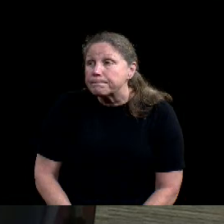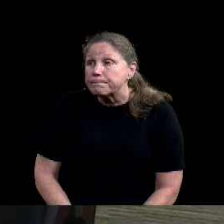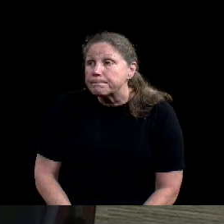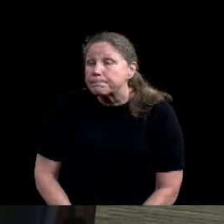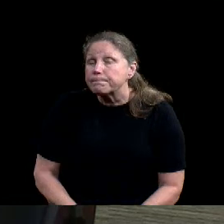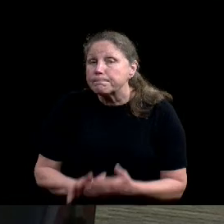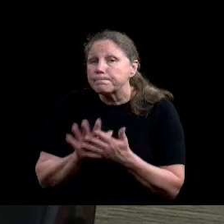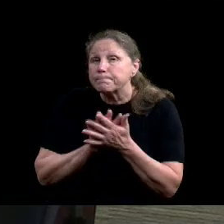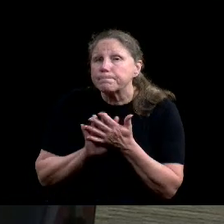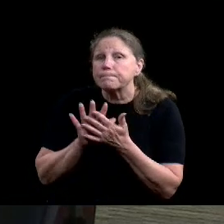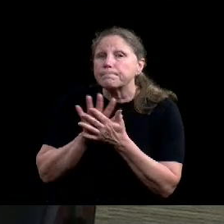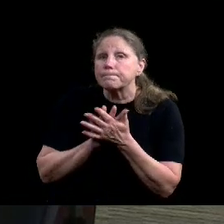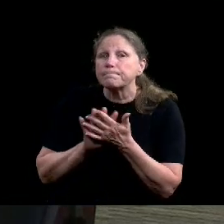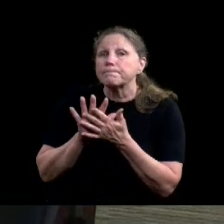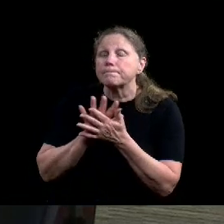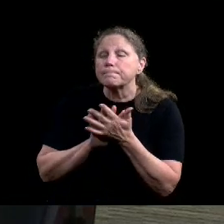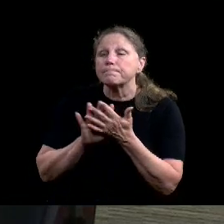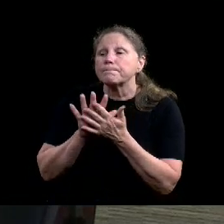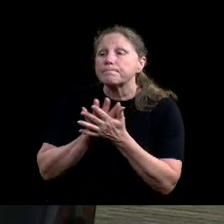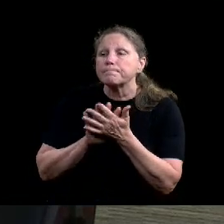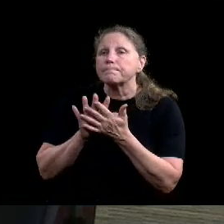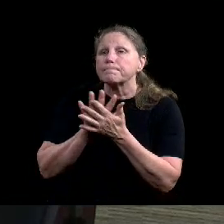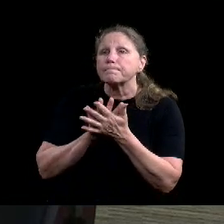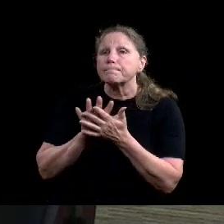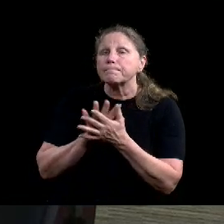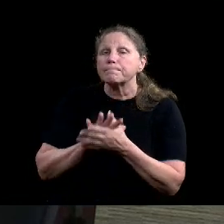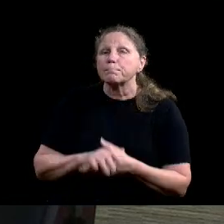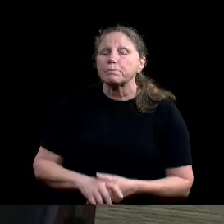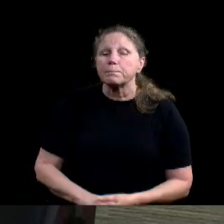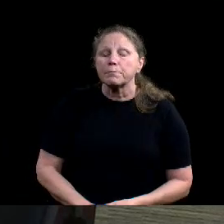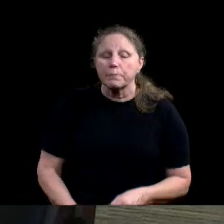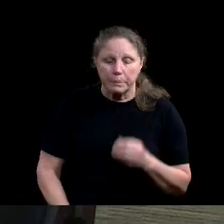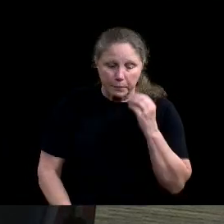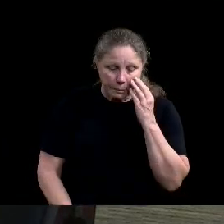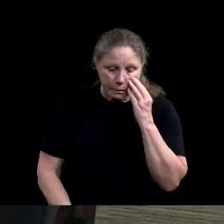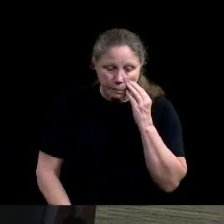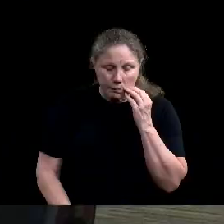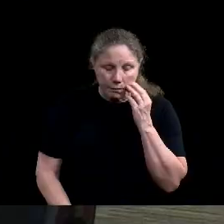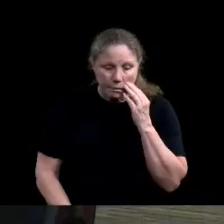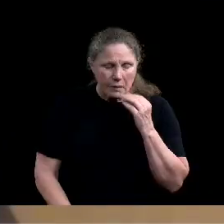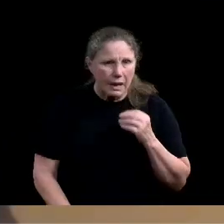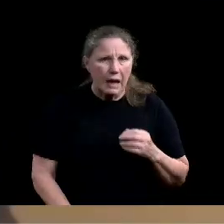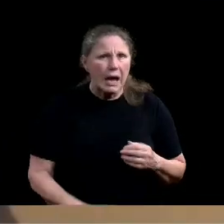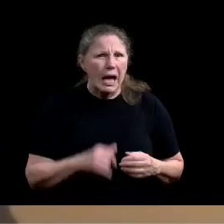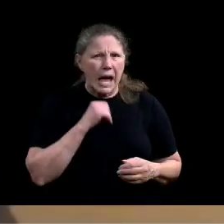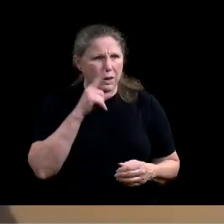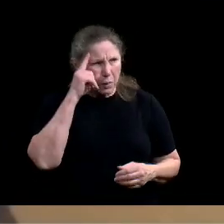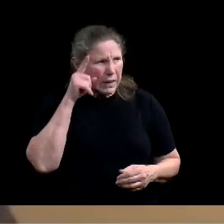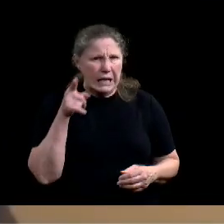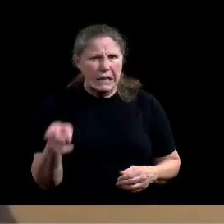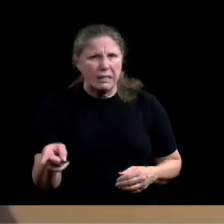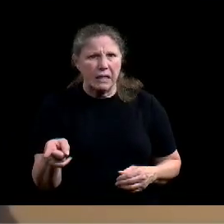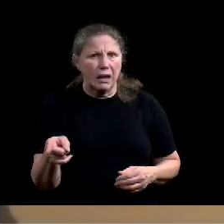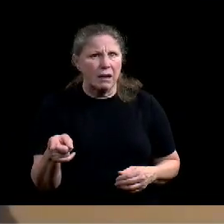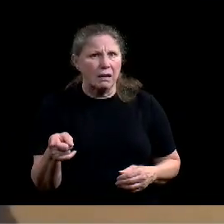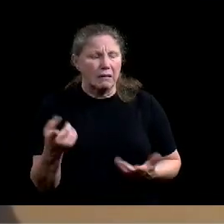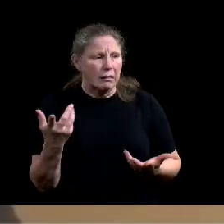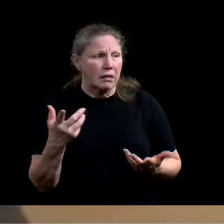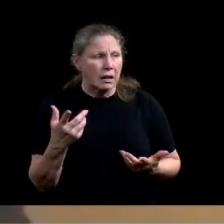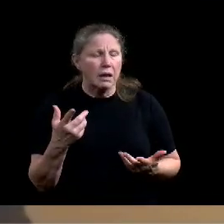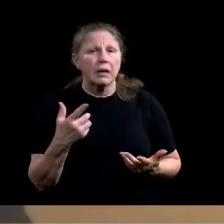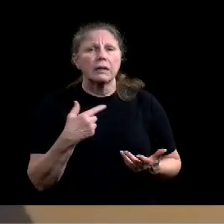He may have left, Mayor. Okay, I don't believe he is there. I'll just ask if Dr. Griggs has any final